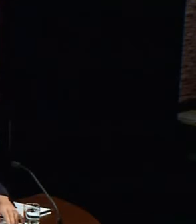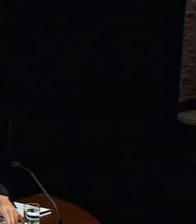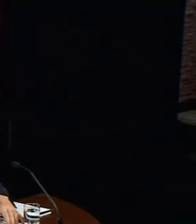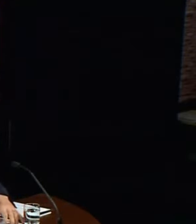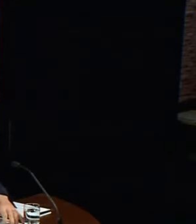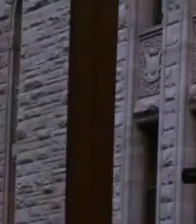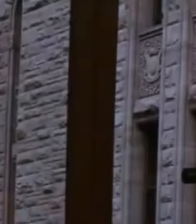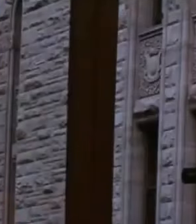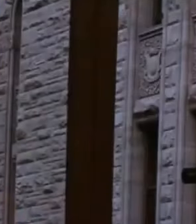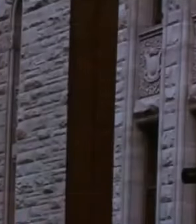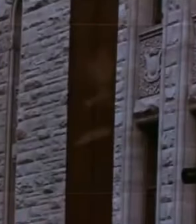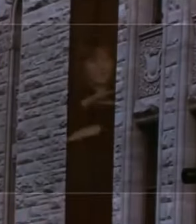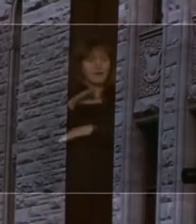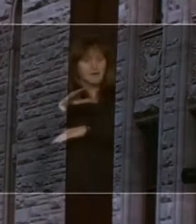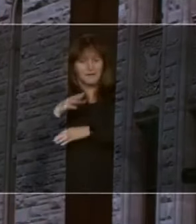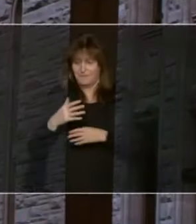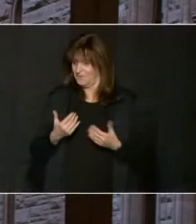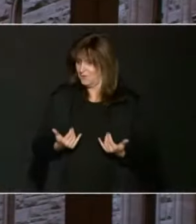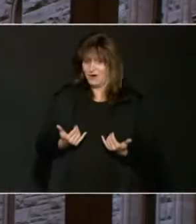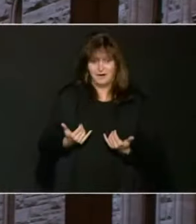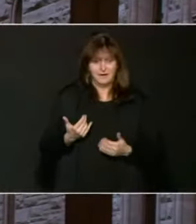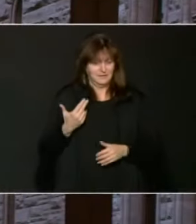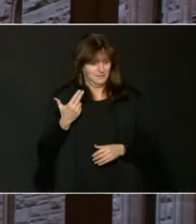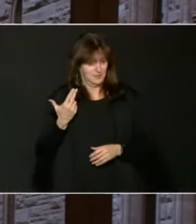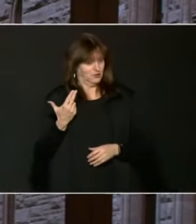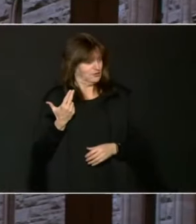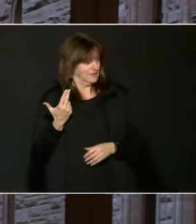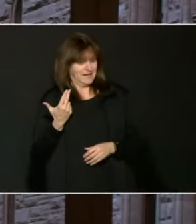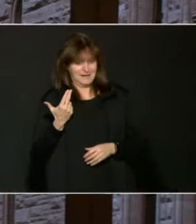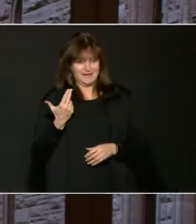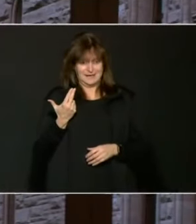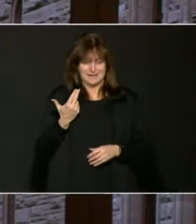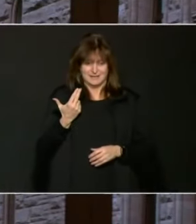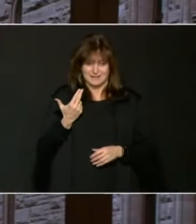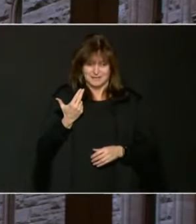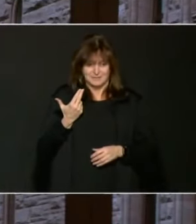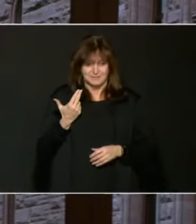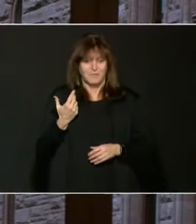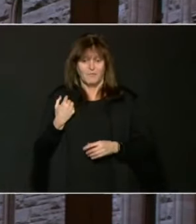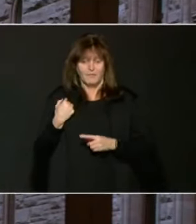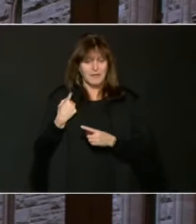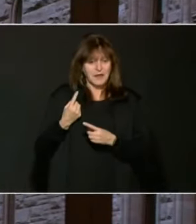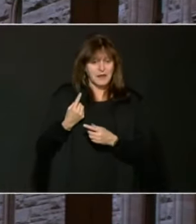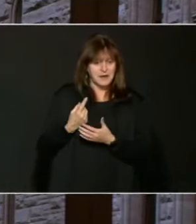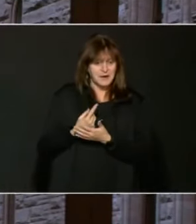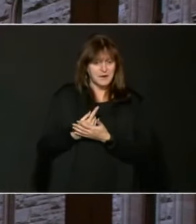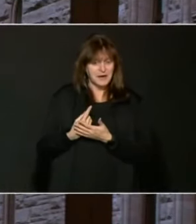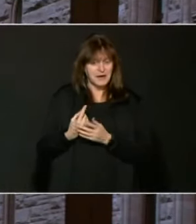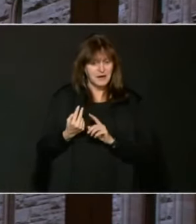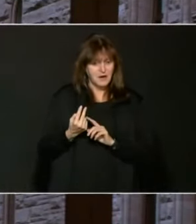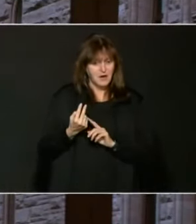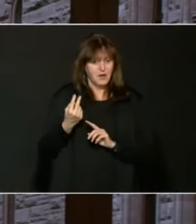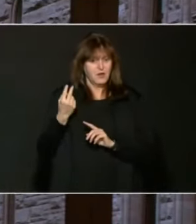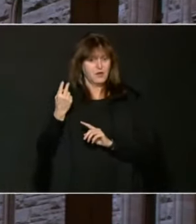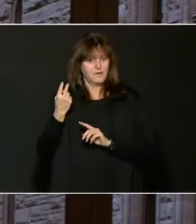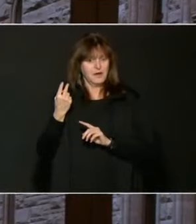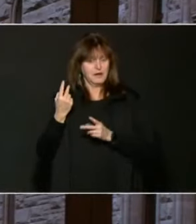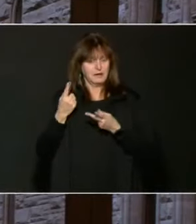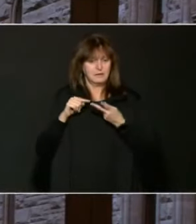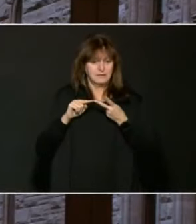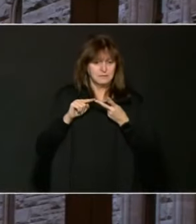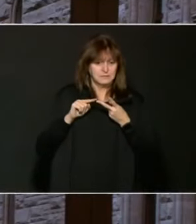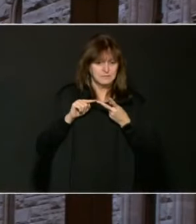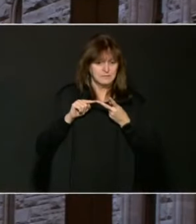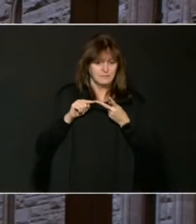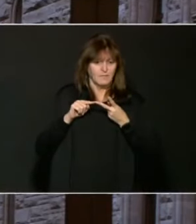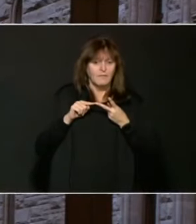Thursday. It means two things. One, we look back at the week and see what's gone on, try to look at what's happening in the weekend ahead. And